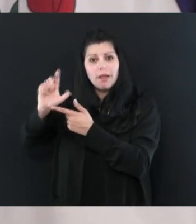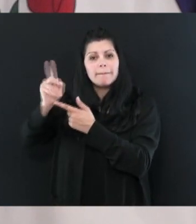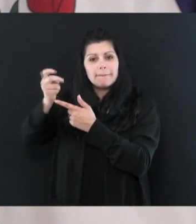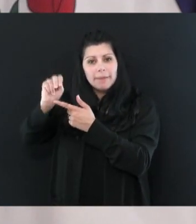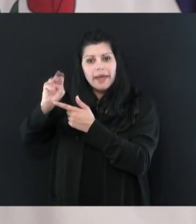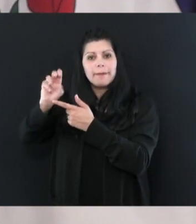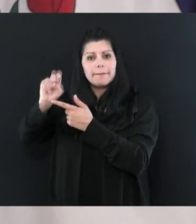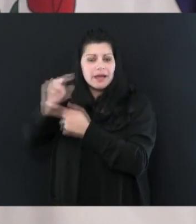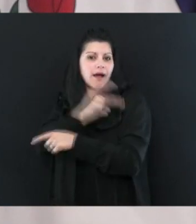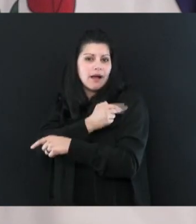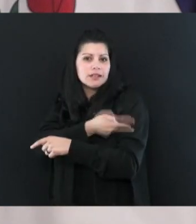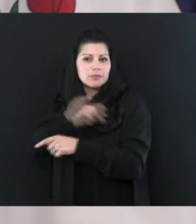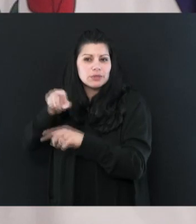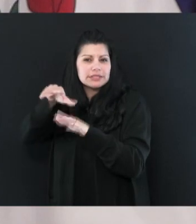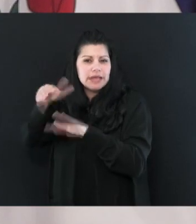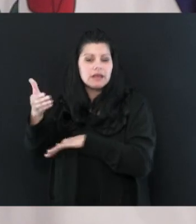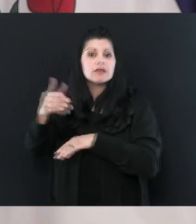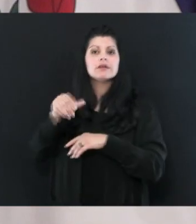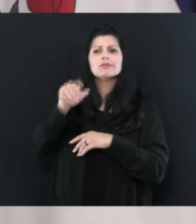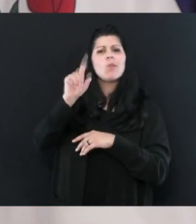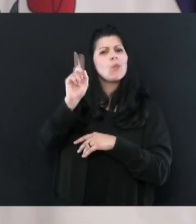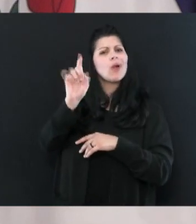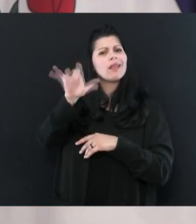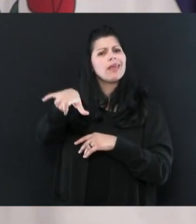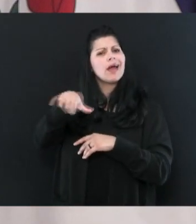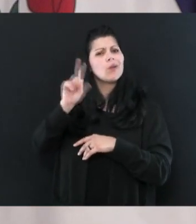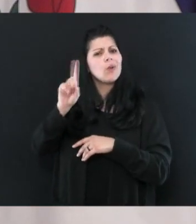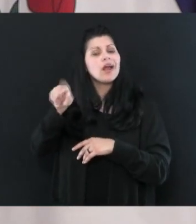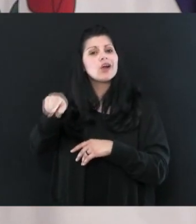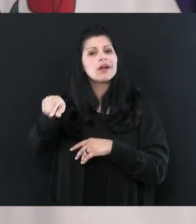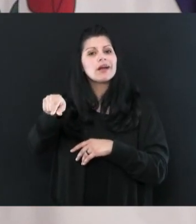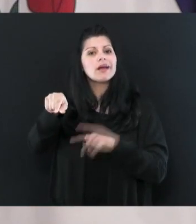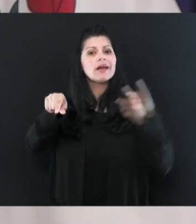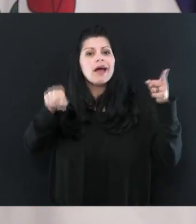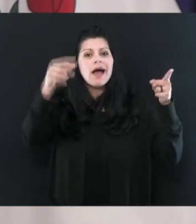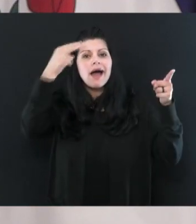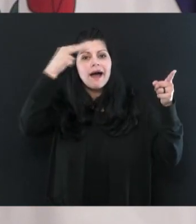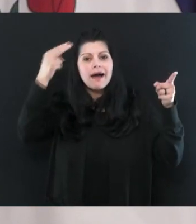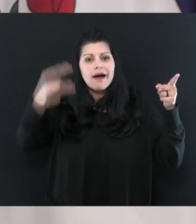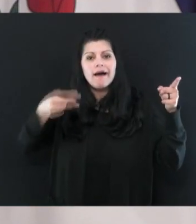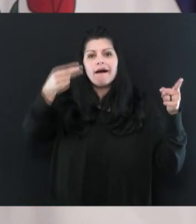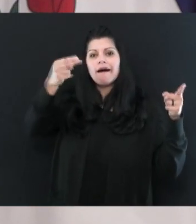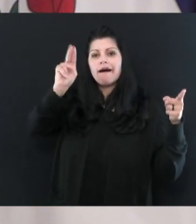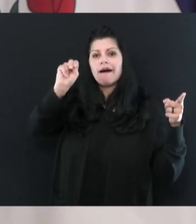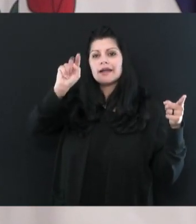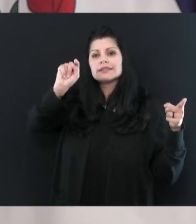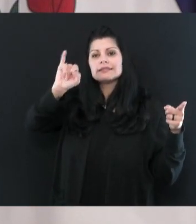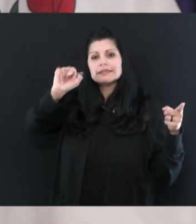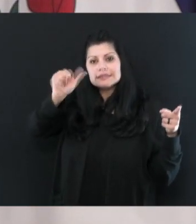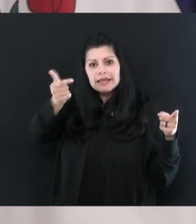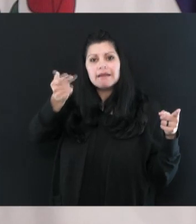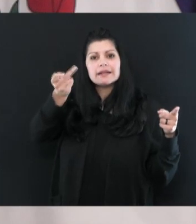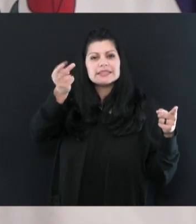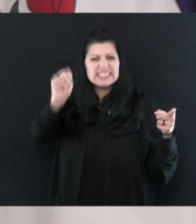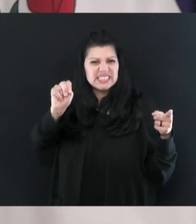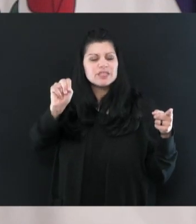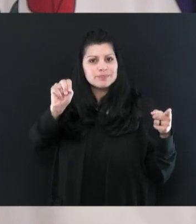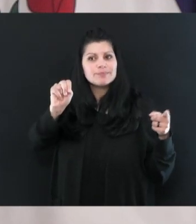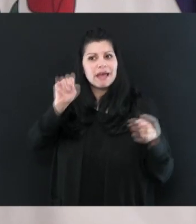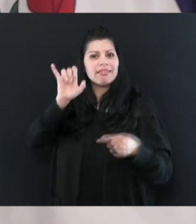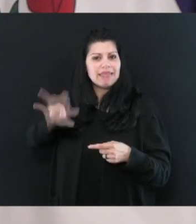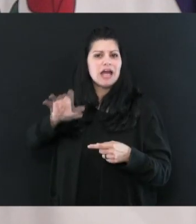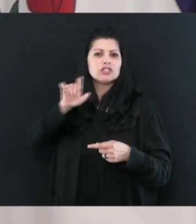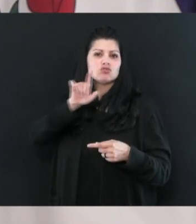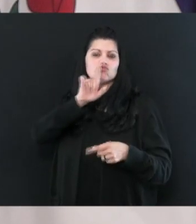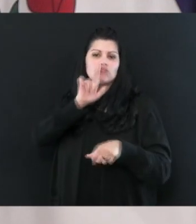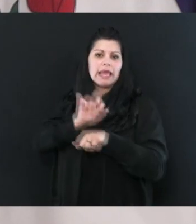this. Bateman is located right outside of Huntington and has it is one of our 2 psychiatric